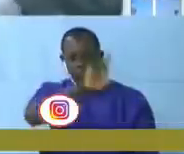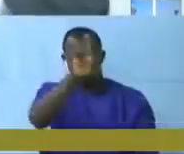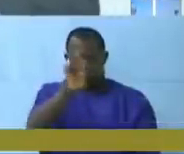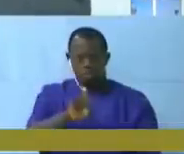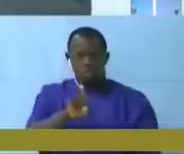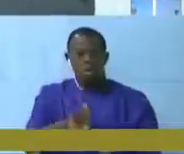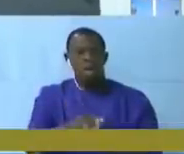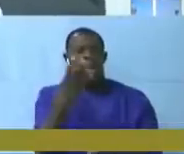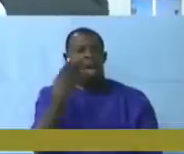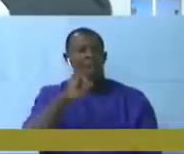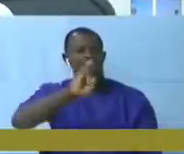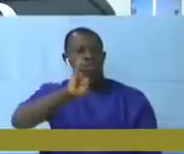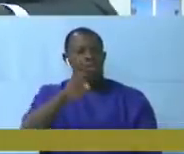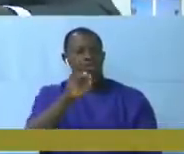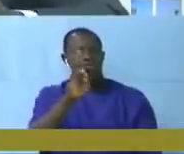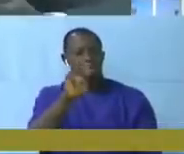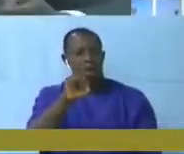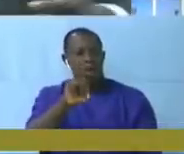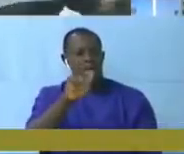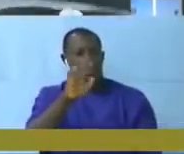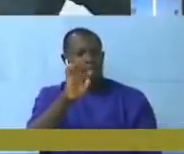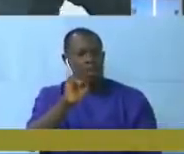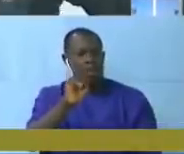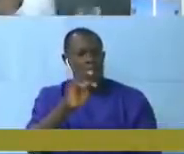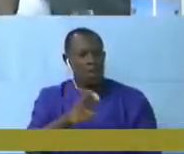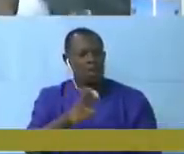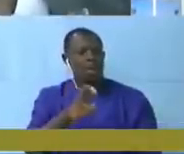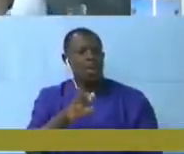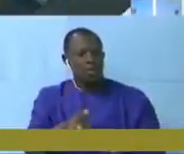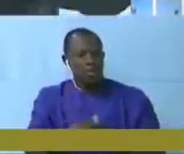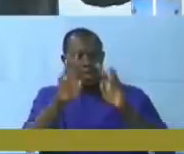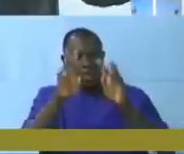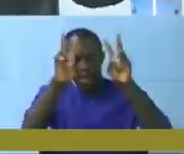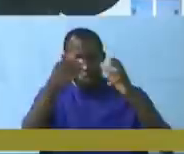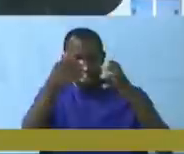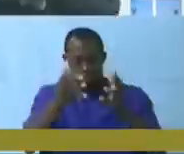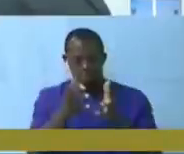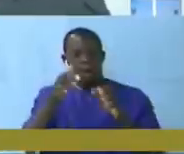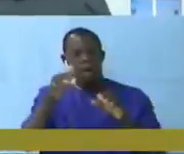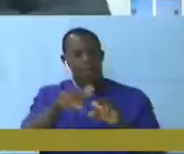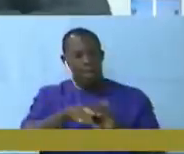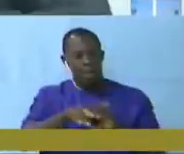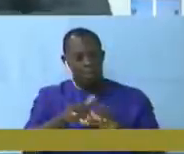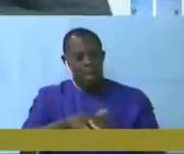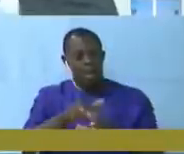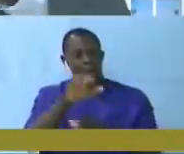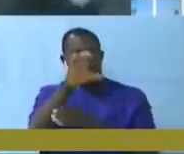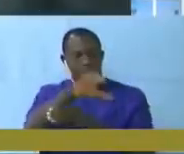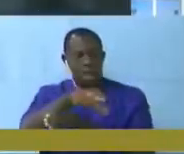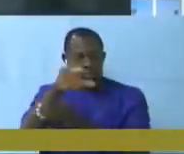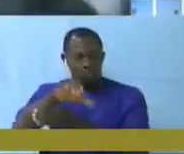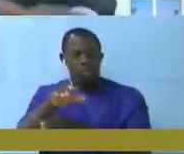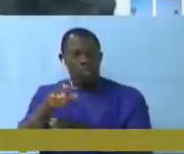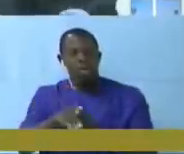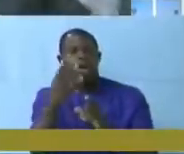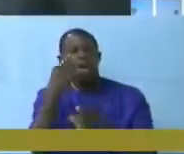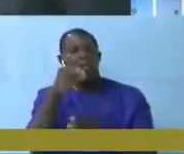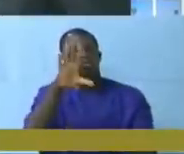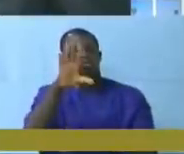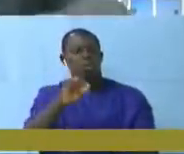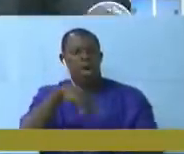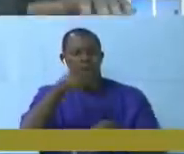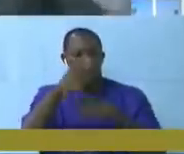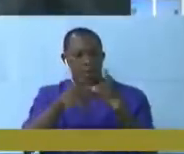junta deal with this issue of confirmation of appointments, which was aimed